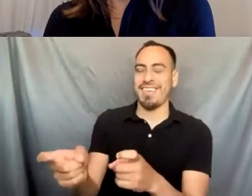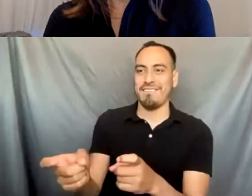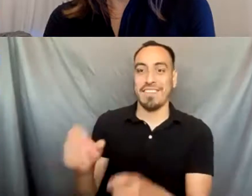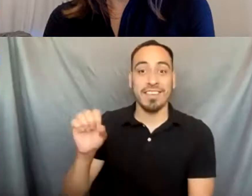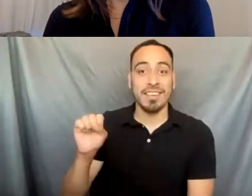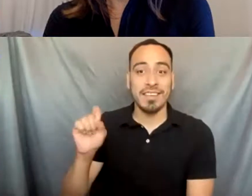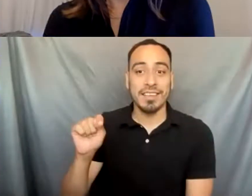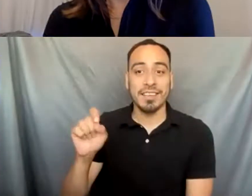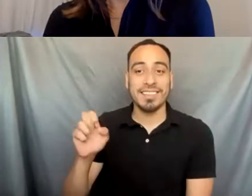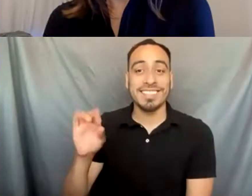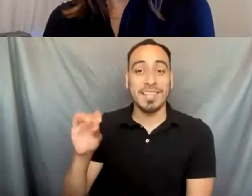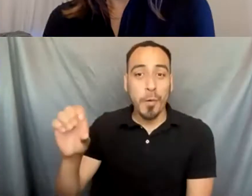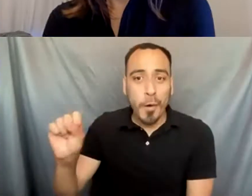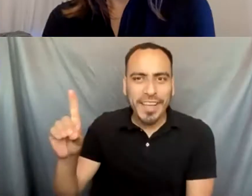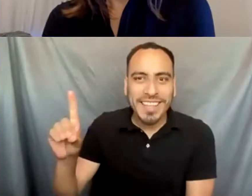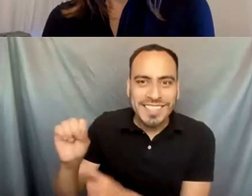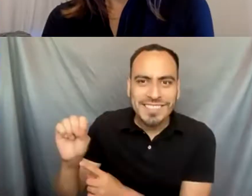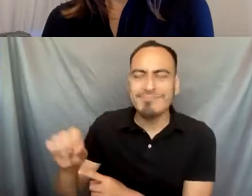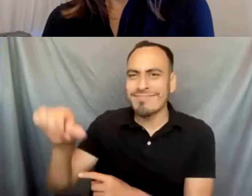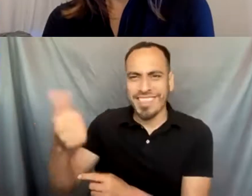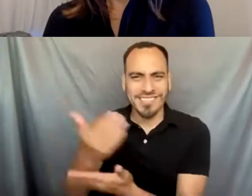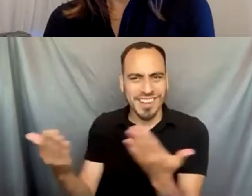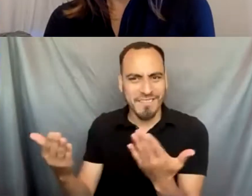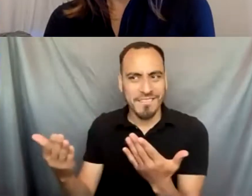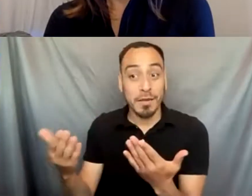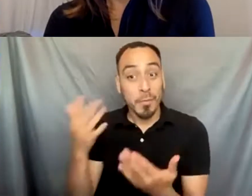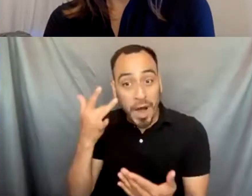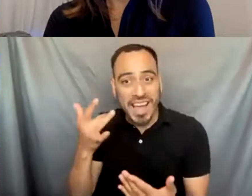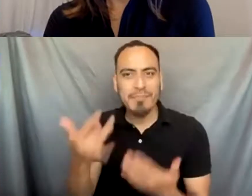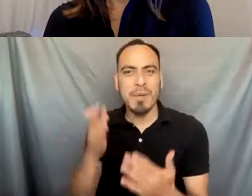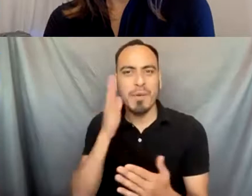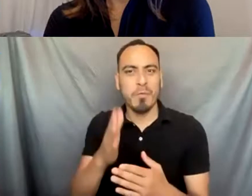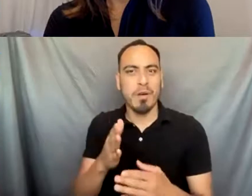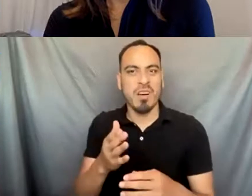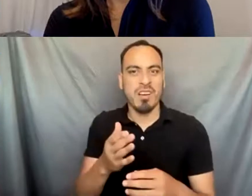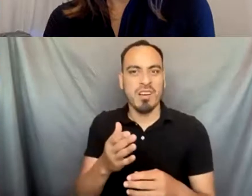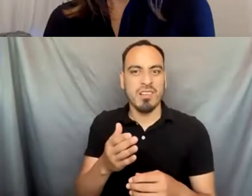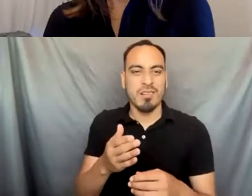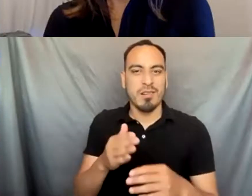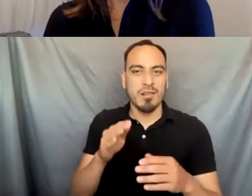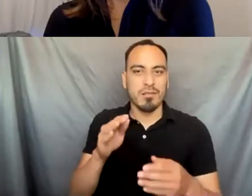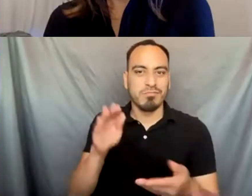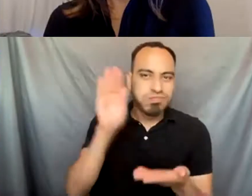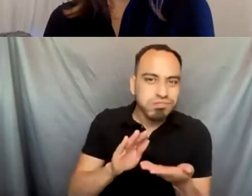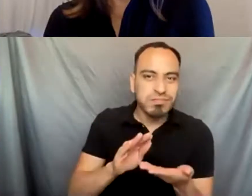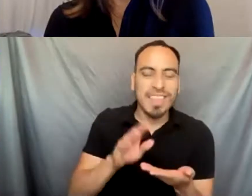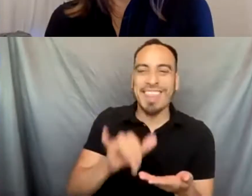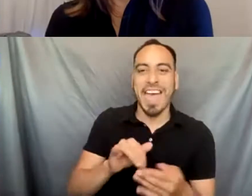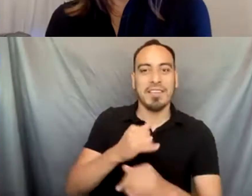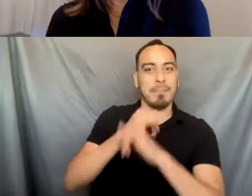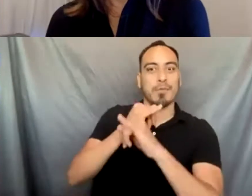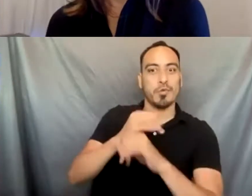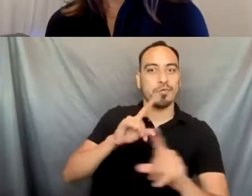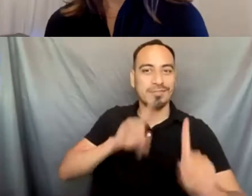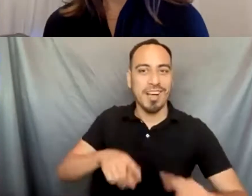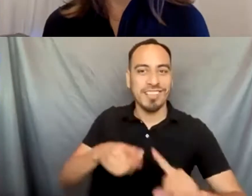steroids or anything like that, because it may actually blunt the vaccine response. So I will see what they